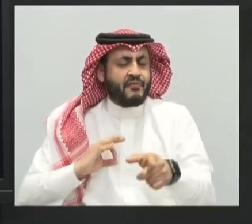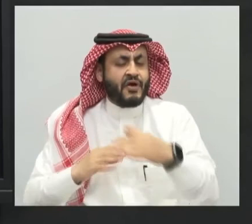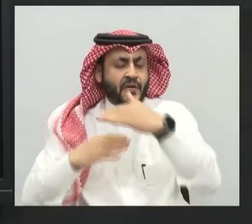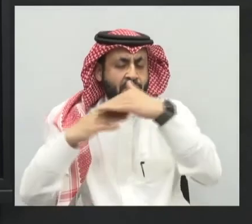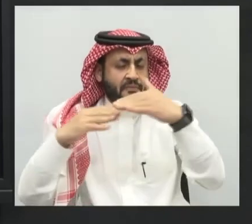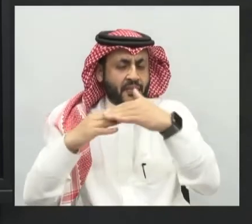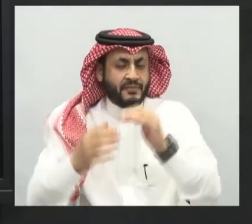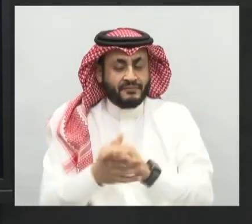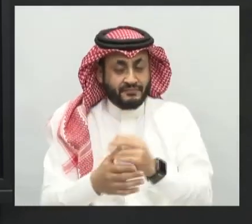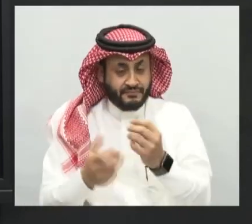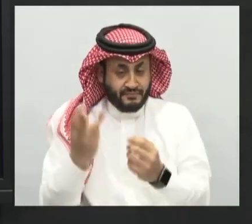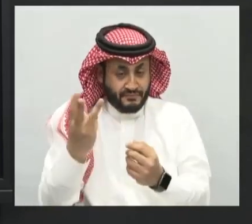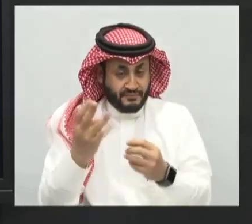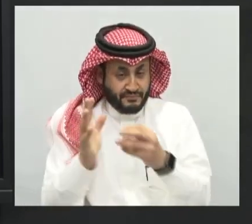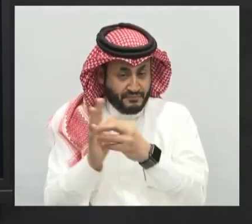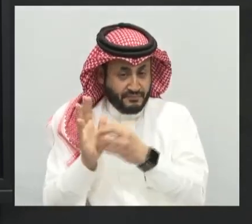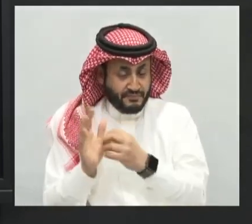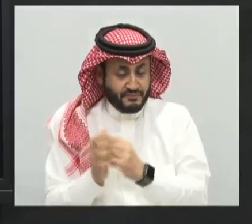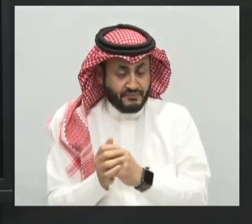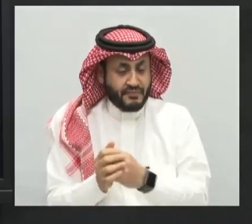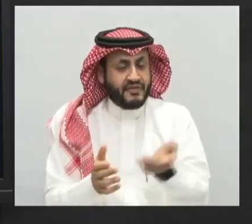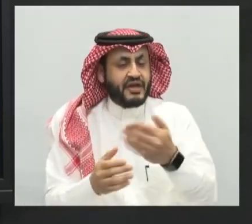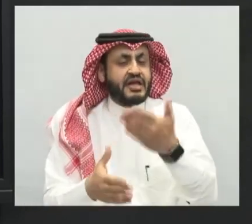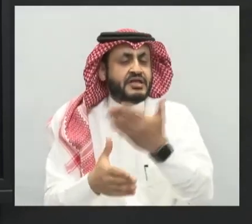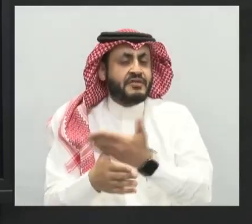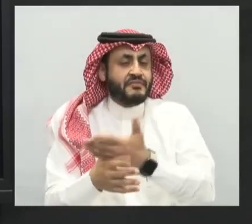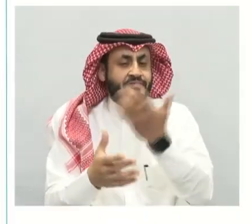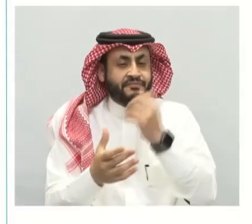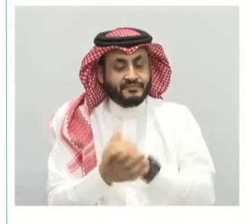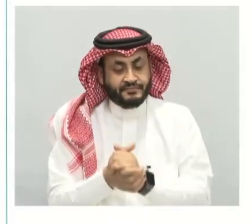what do you prefer of these places, and tell me why.